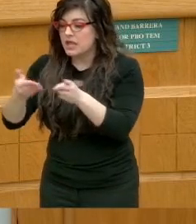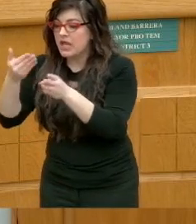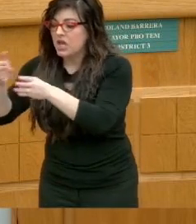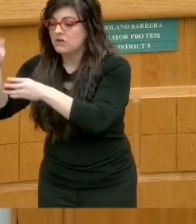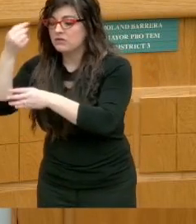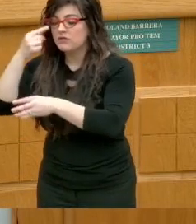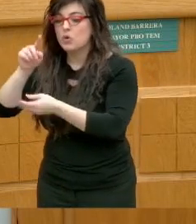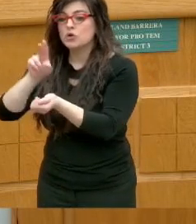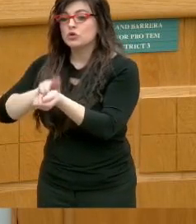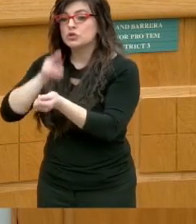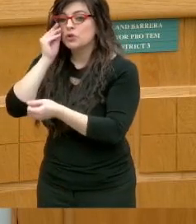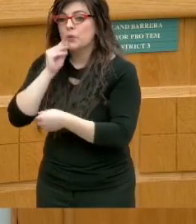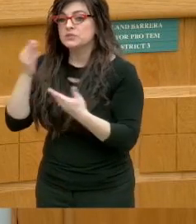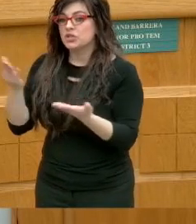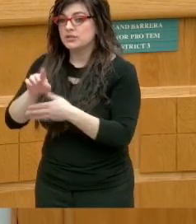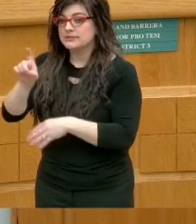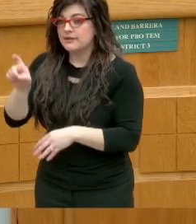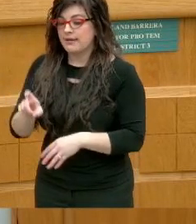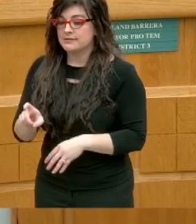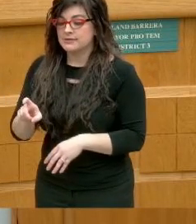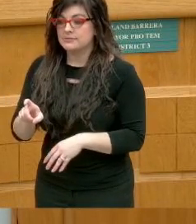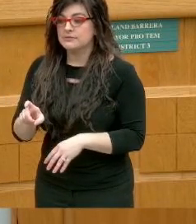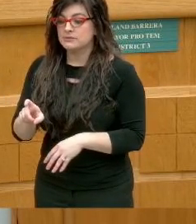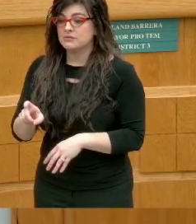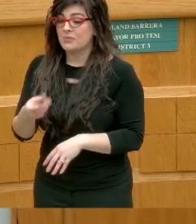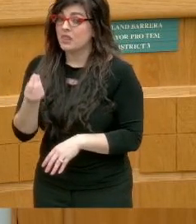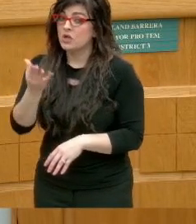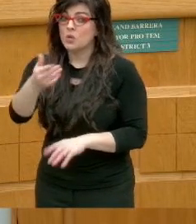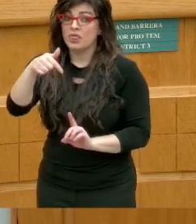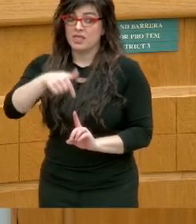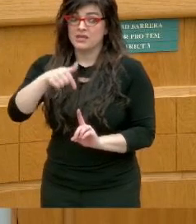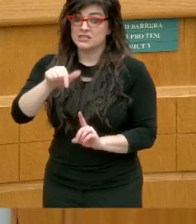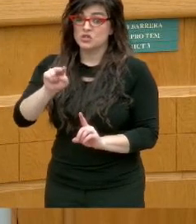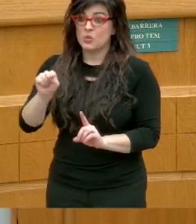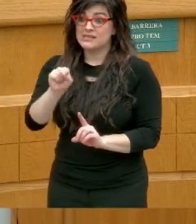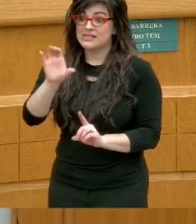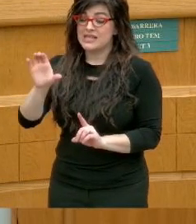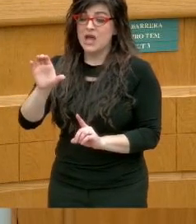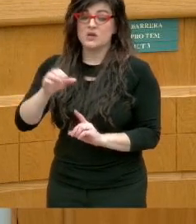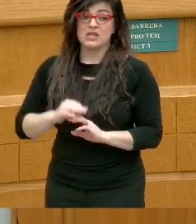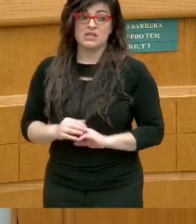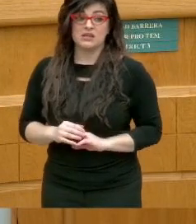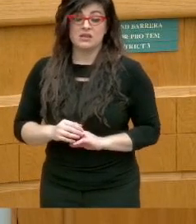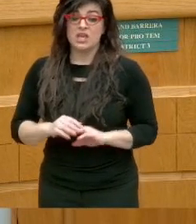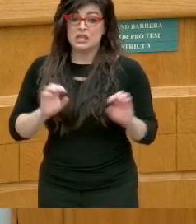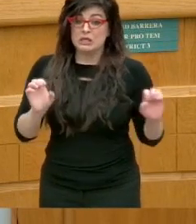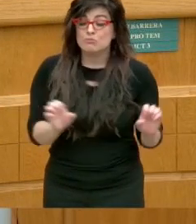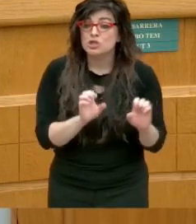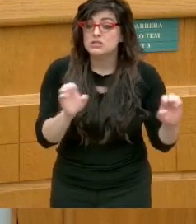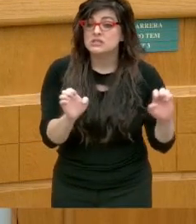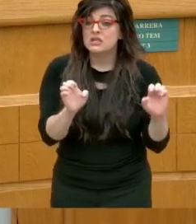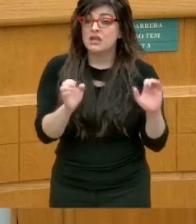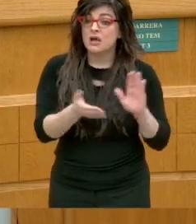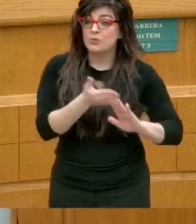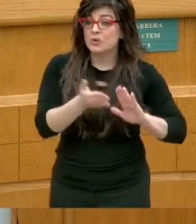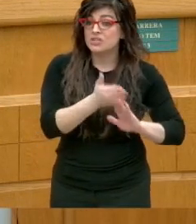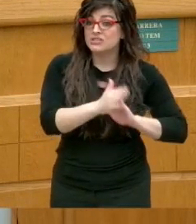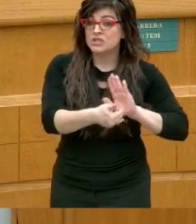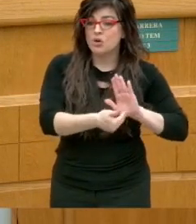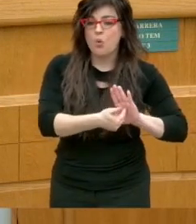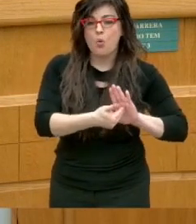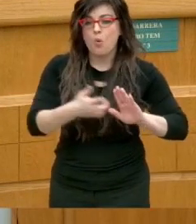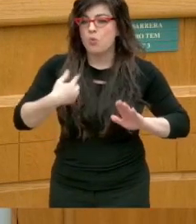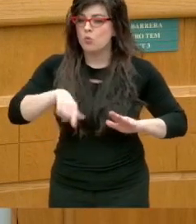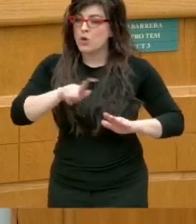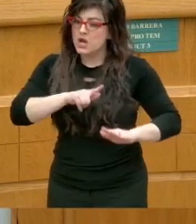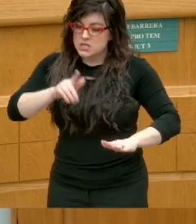just need everybody to know how committed this county is, how committed our joint emergency operations centers are to protecting